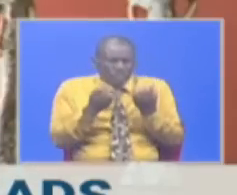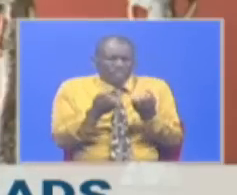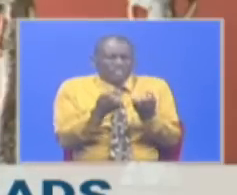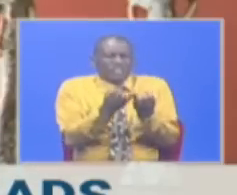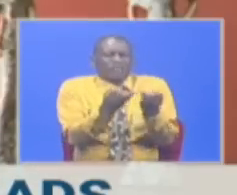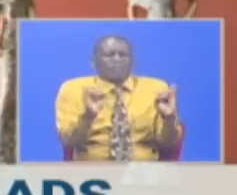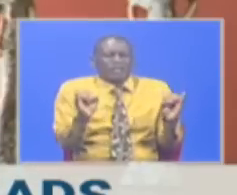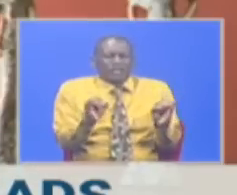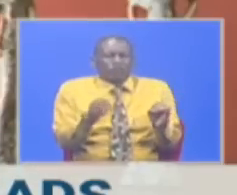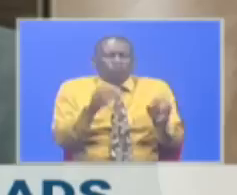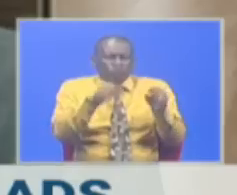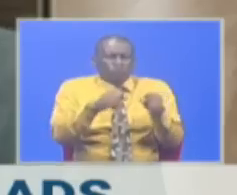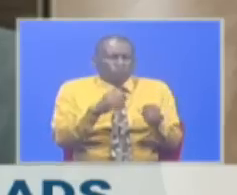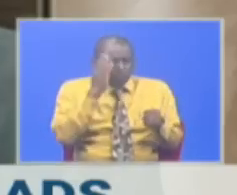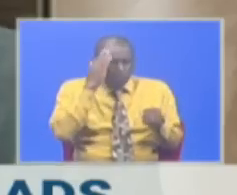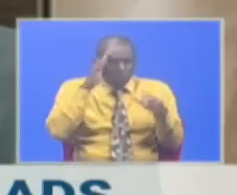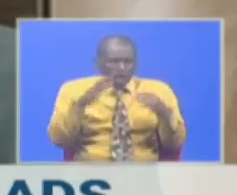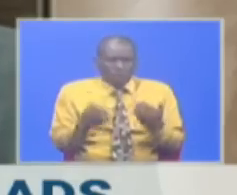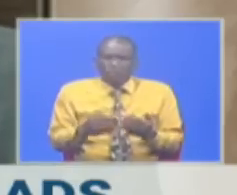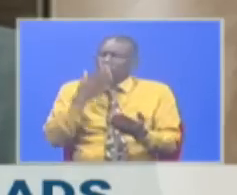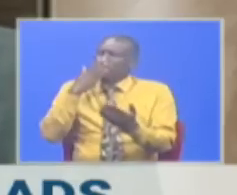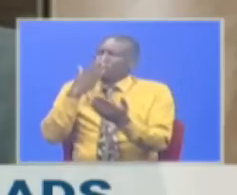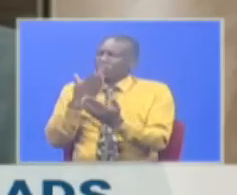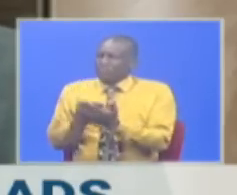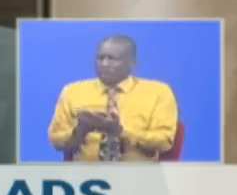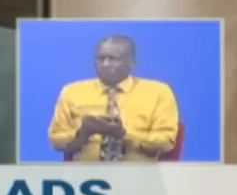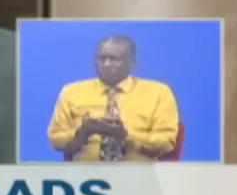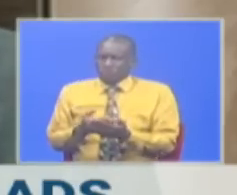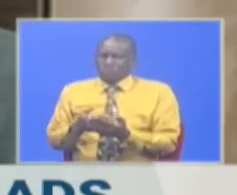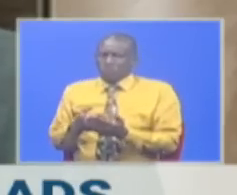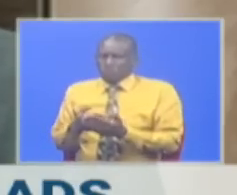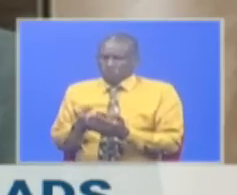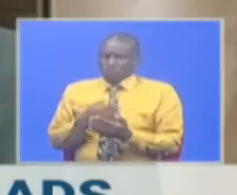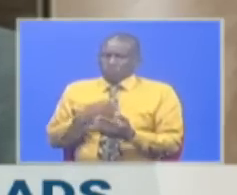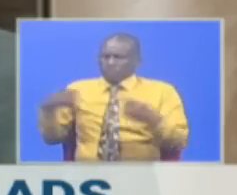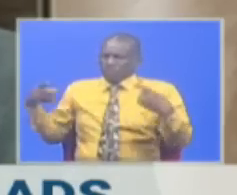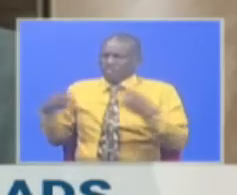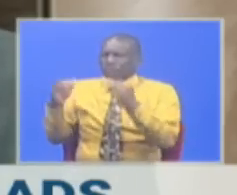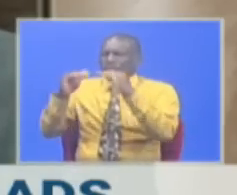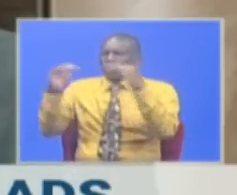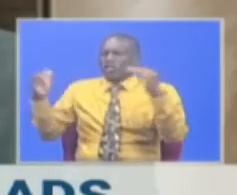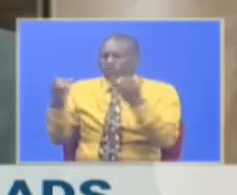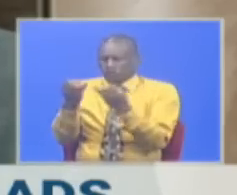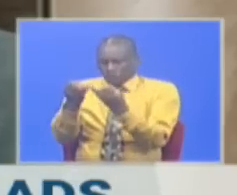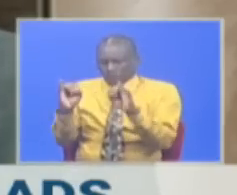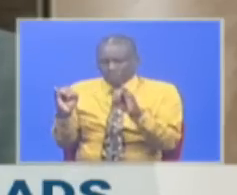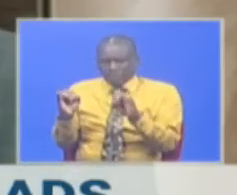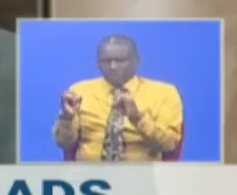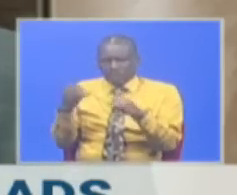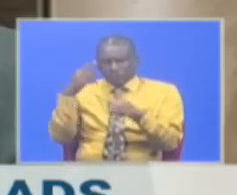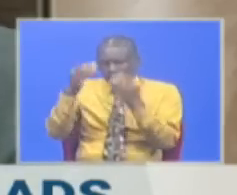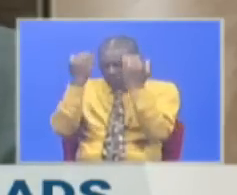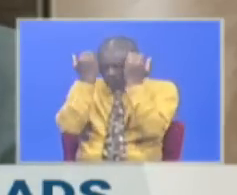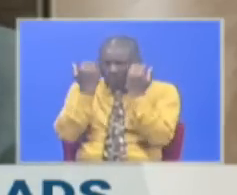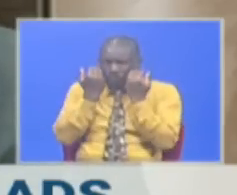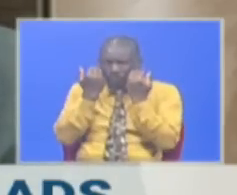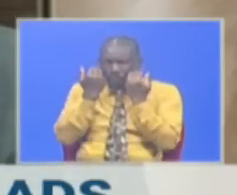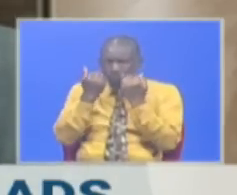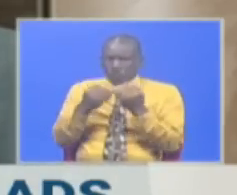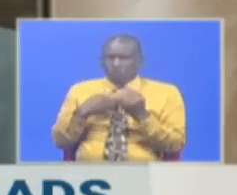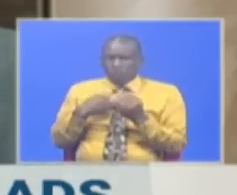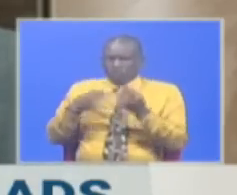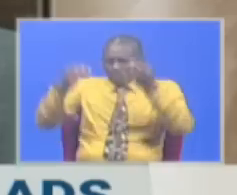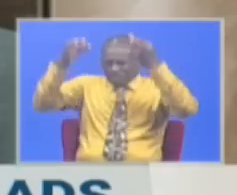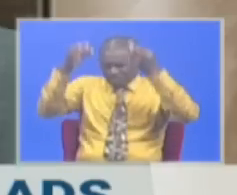independent? Thank you. There are different levels of independence for the judiciary. There's the